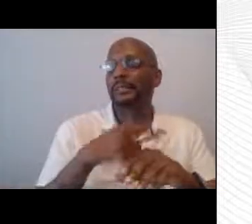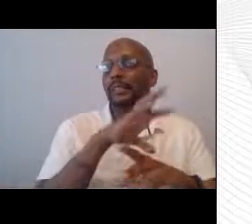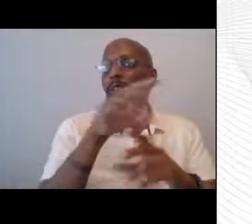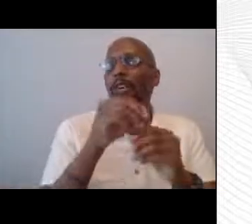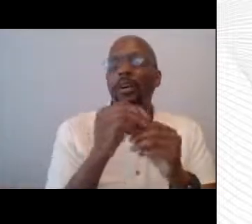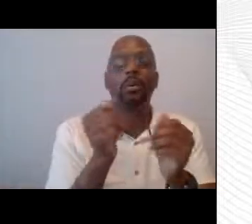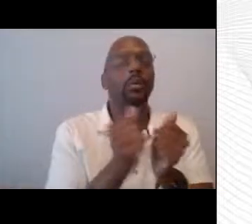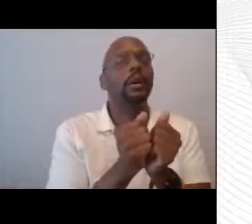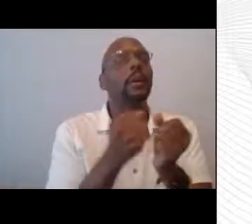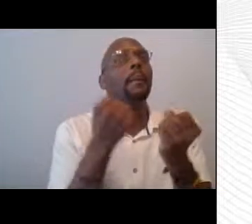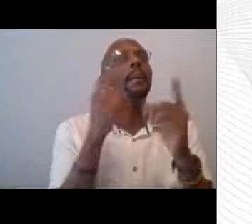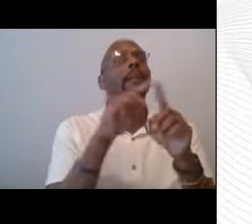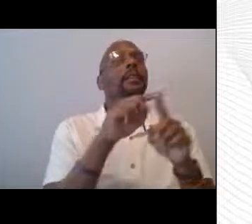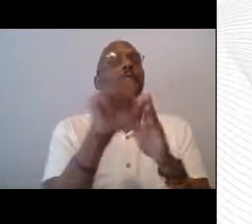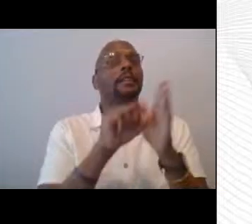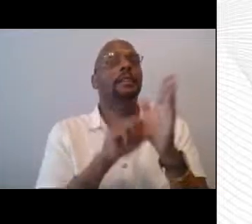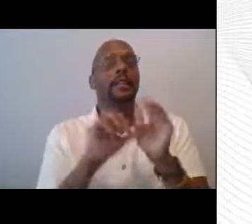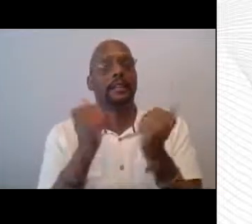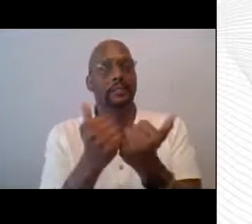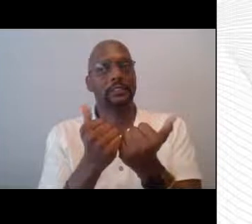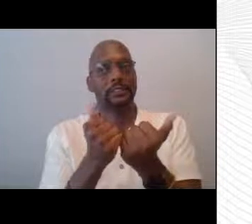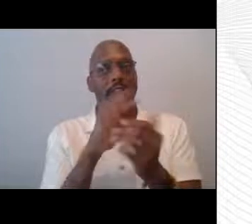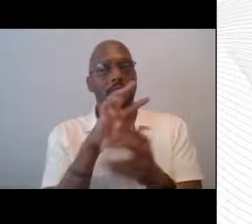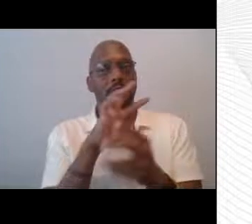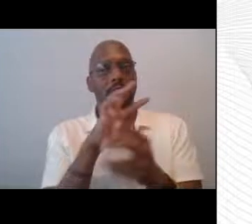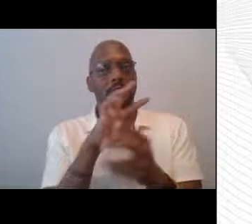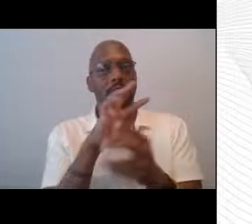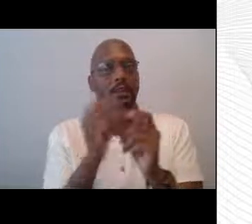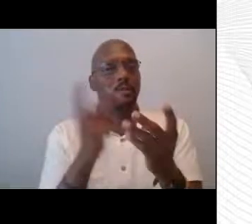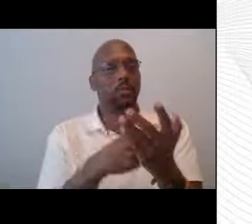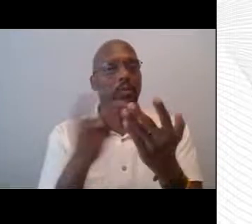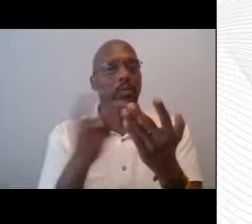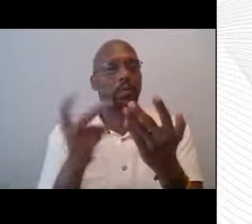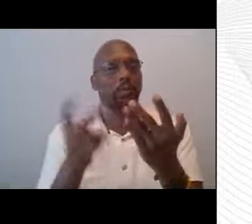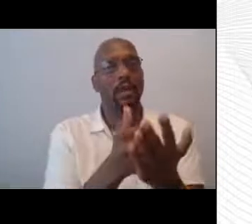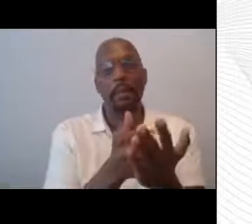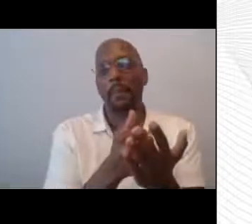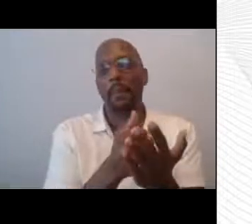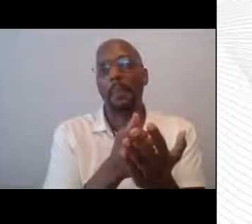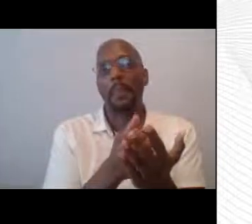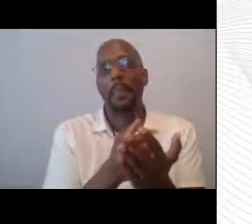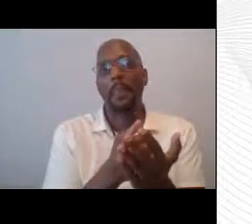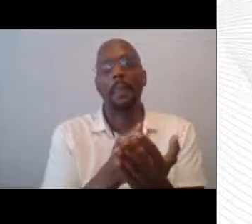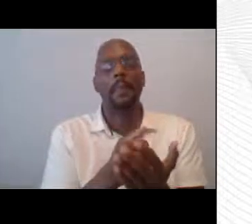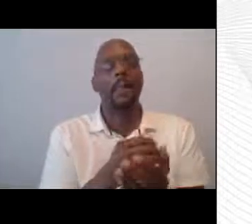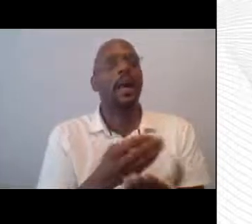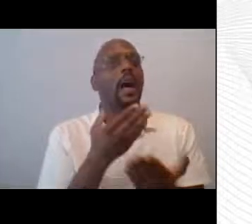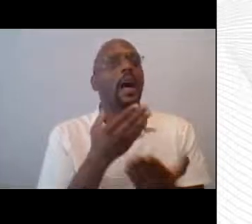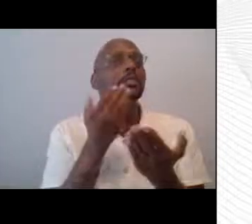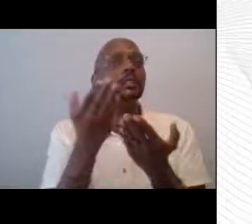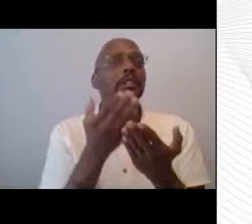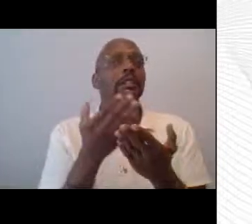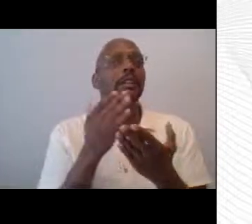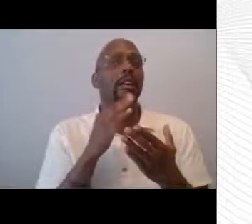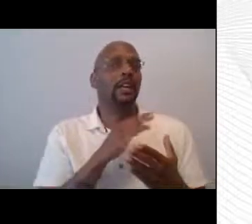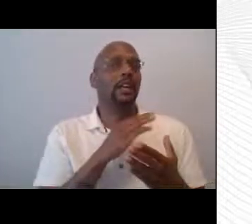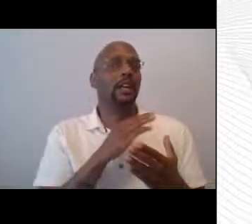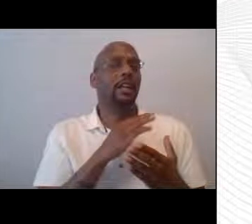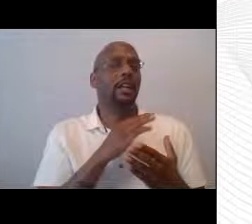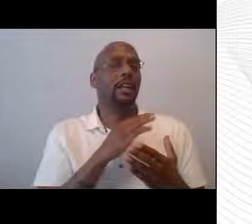state agencies, as I mentioned, the Office of Emergency Services, Housing Services, Health and Human